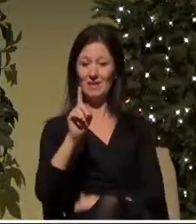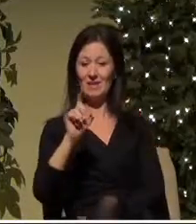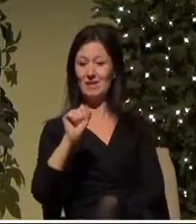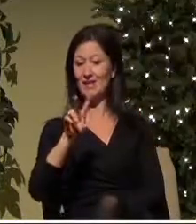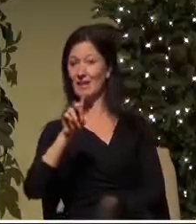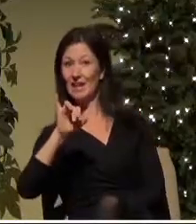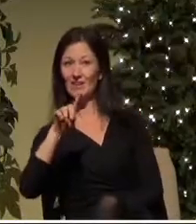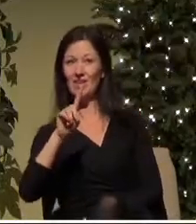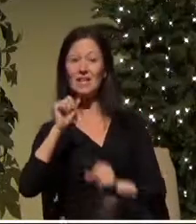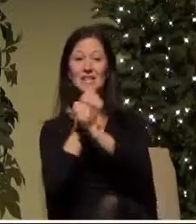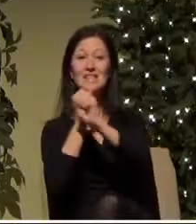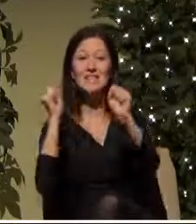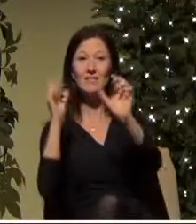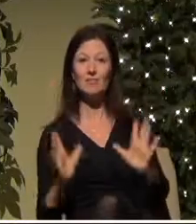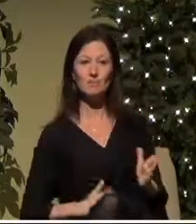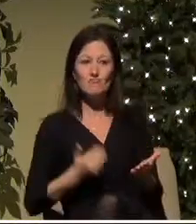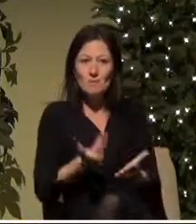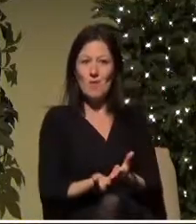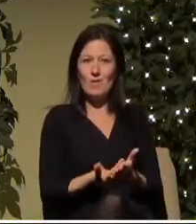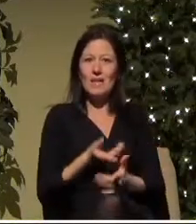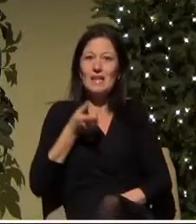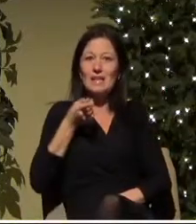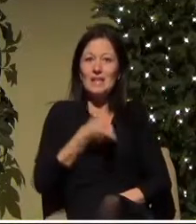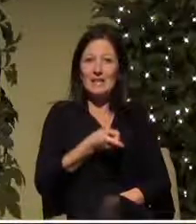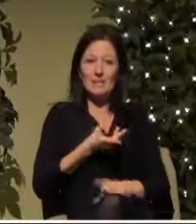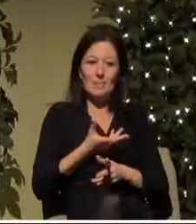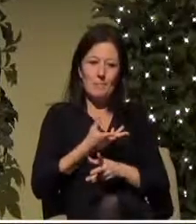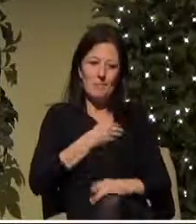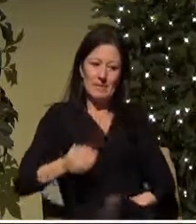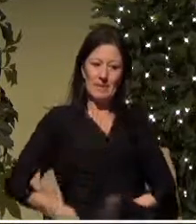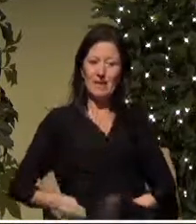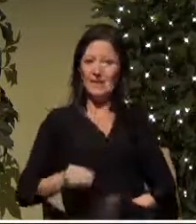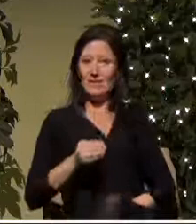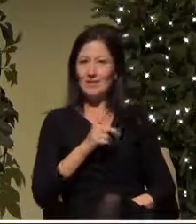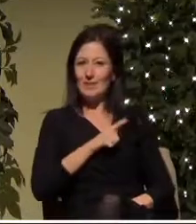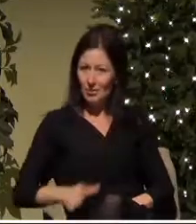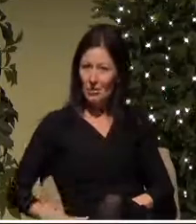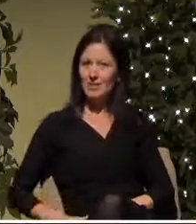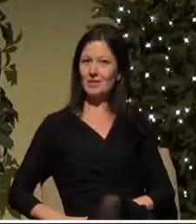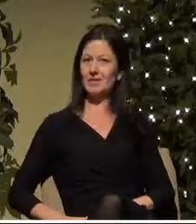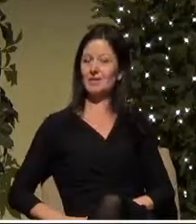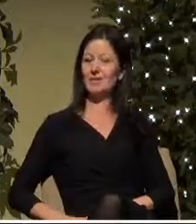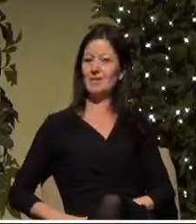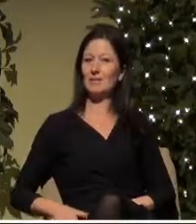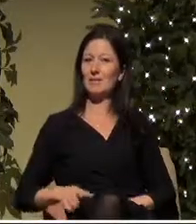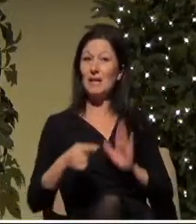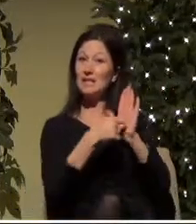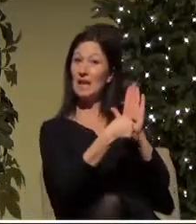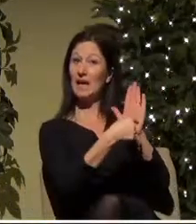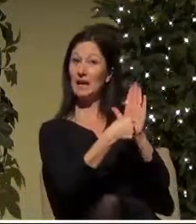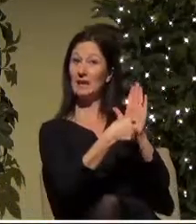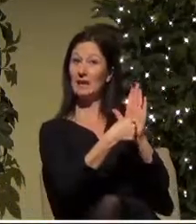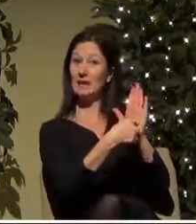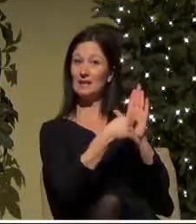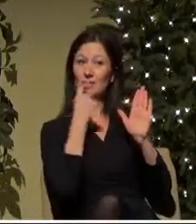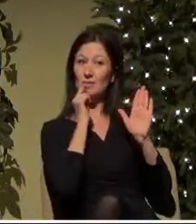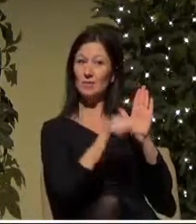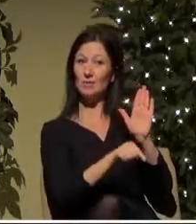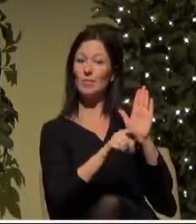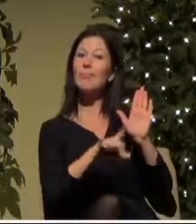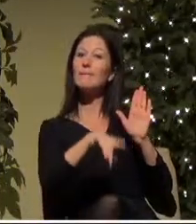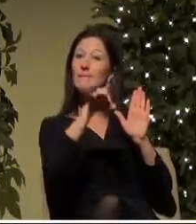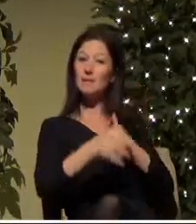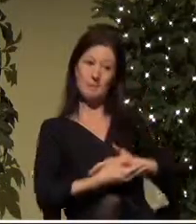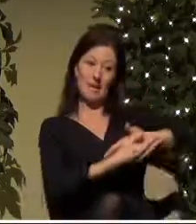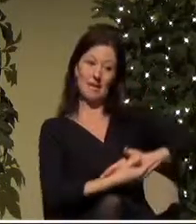been born to you he is the Messiah the Lord this will be assigned to you you will find a baby wrapped in cloths and